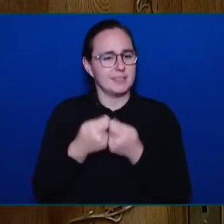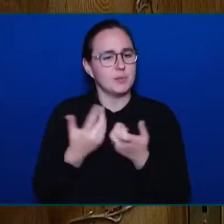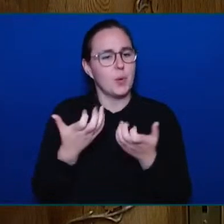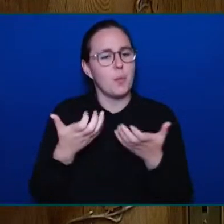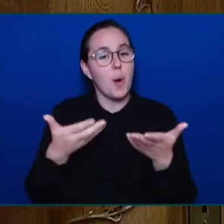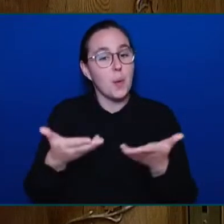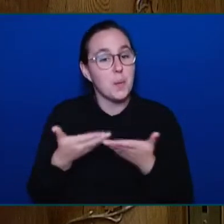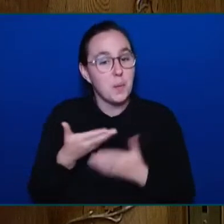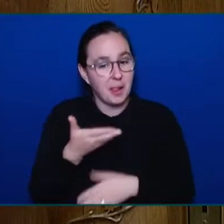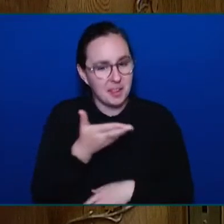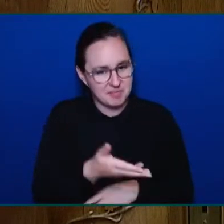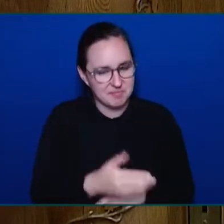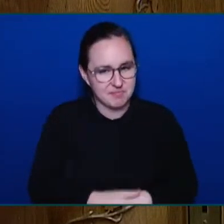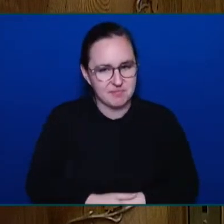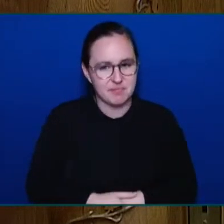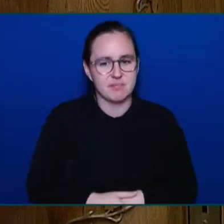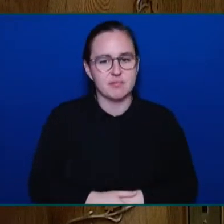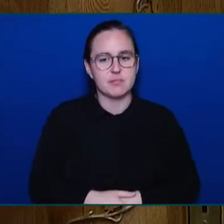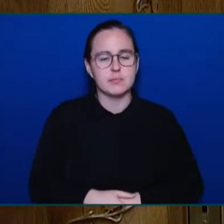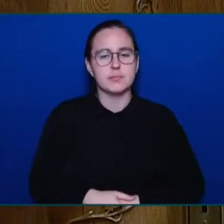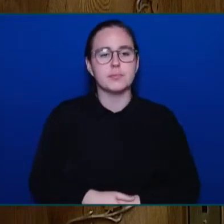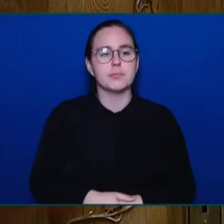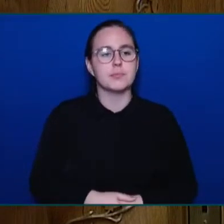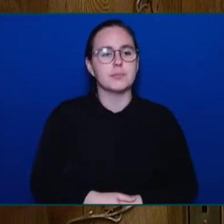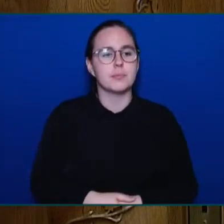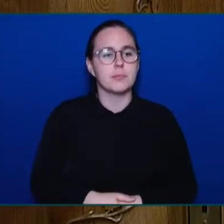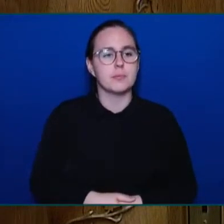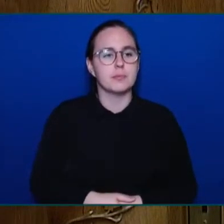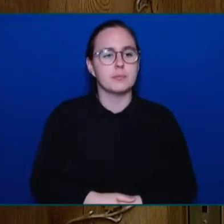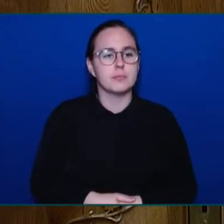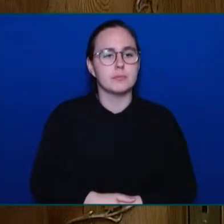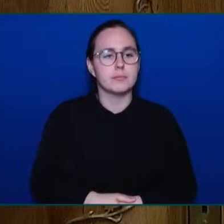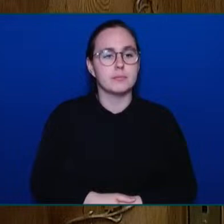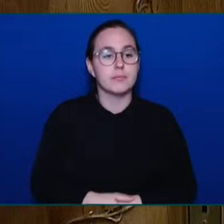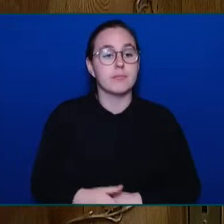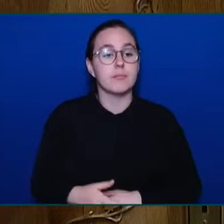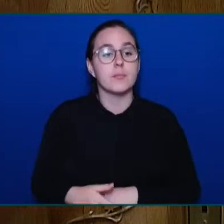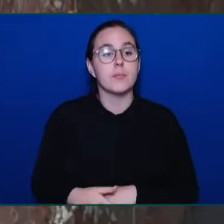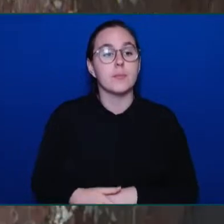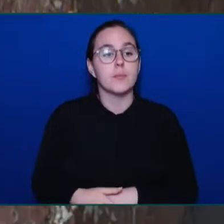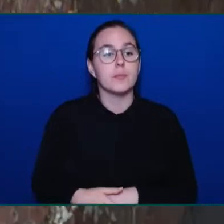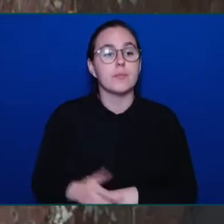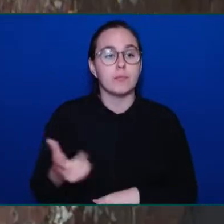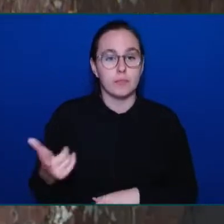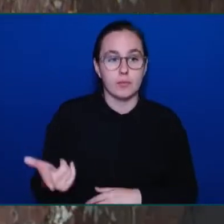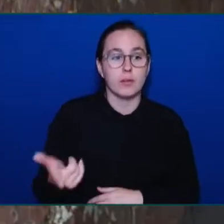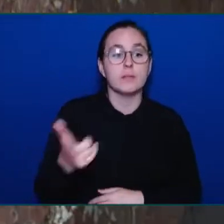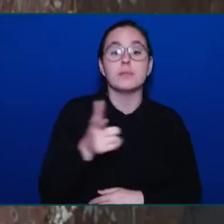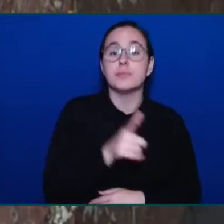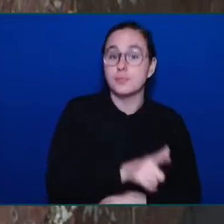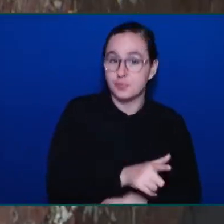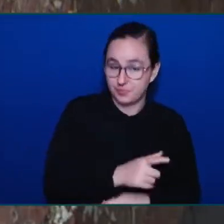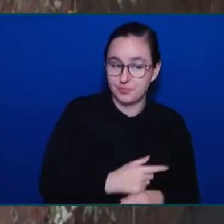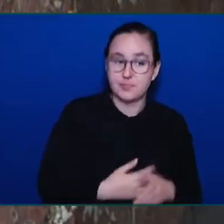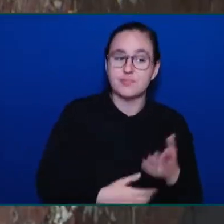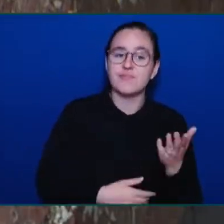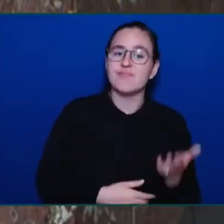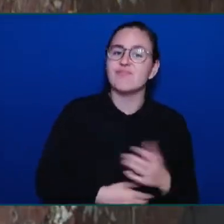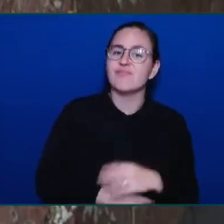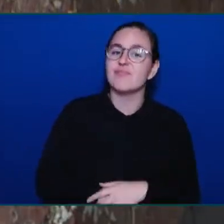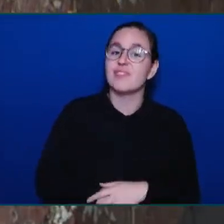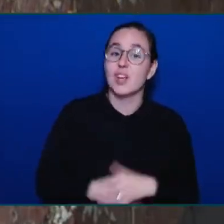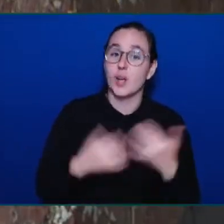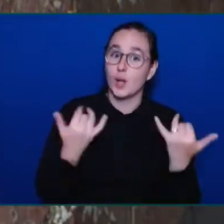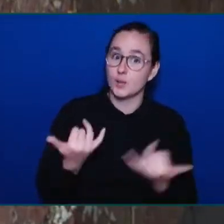Minister of Water and Land. Thank you very much, Mr. Speaker. Today, joining us in the House is Charmaine Tom,